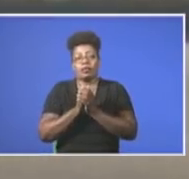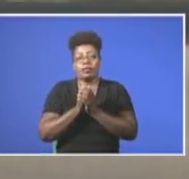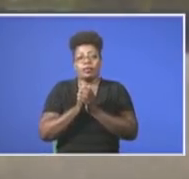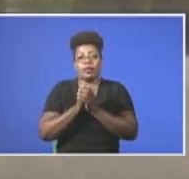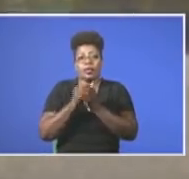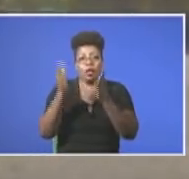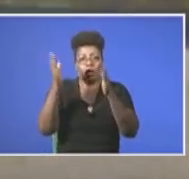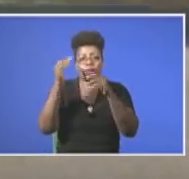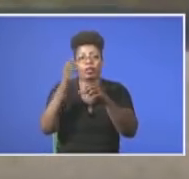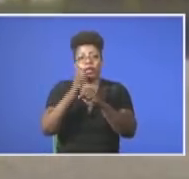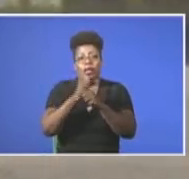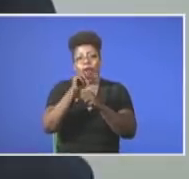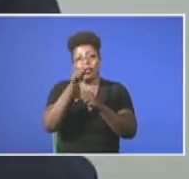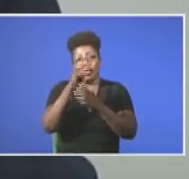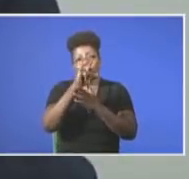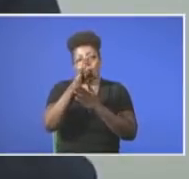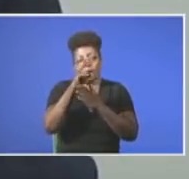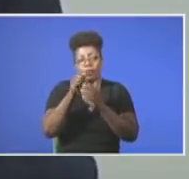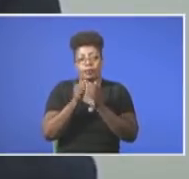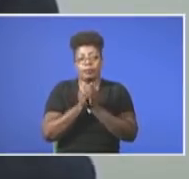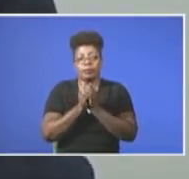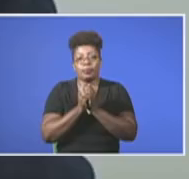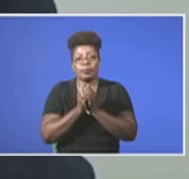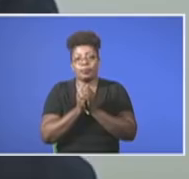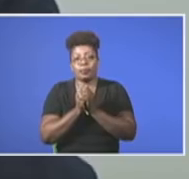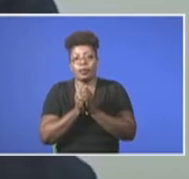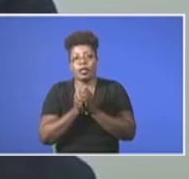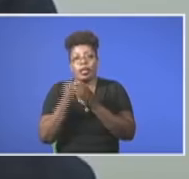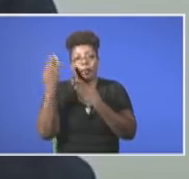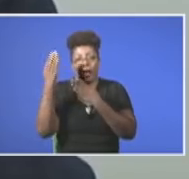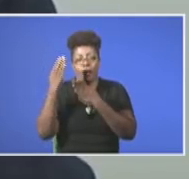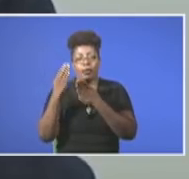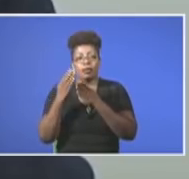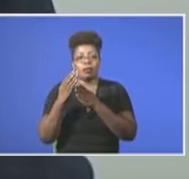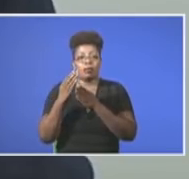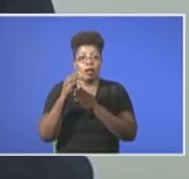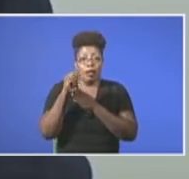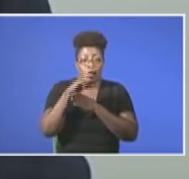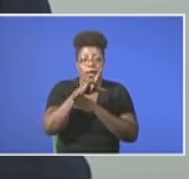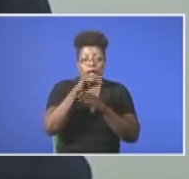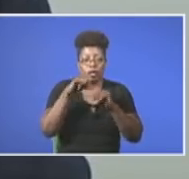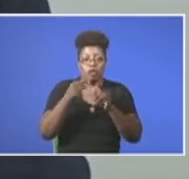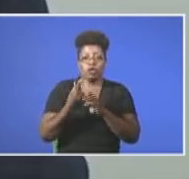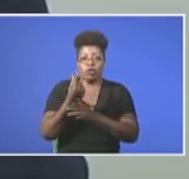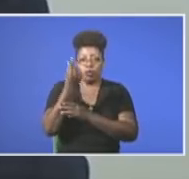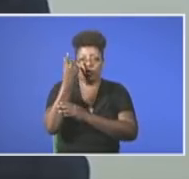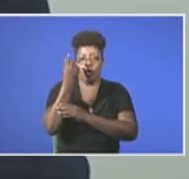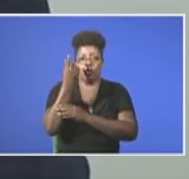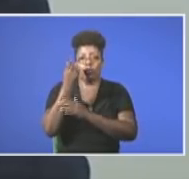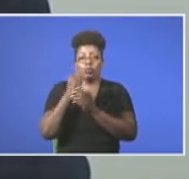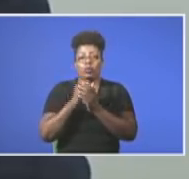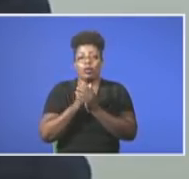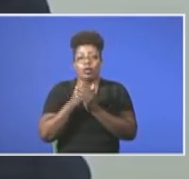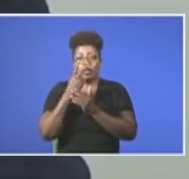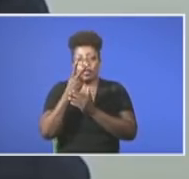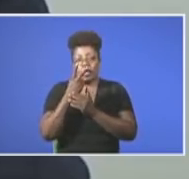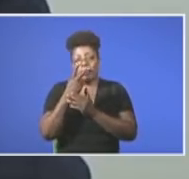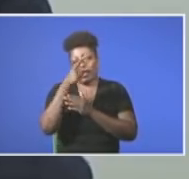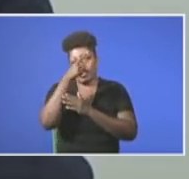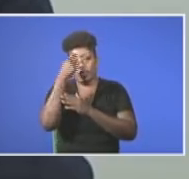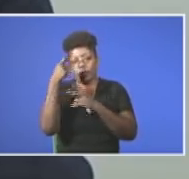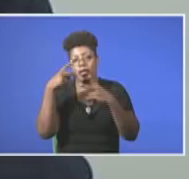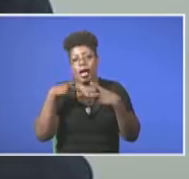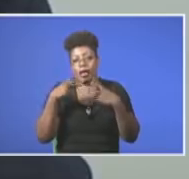months. Bahamasair continues to grow. As seen by the summer, we had a